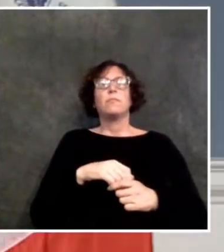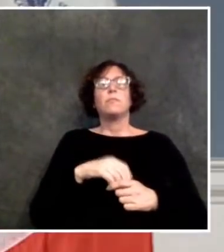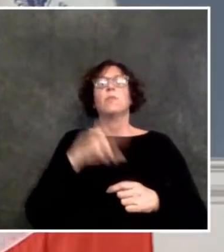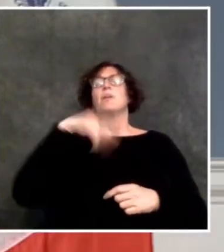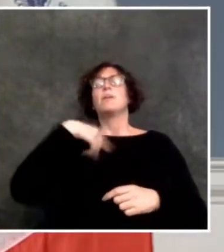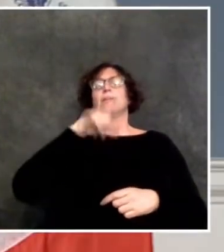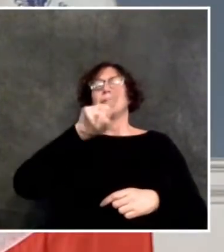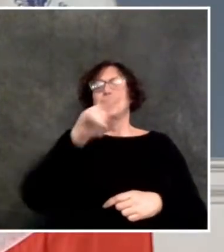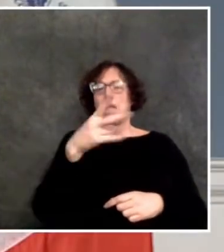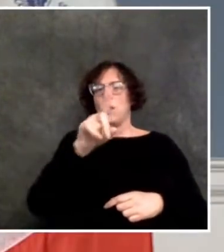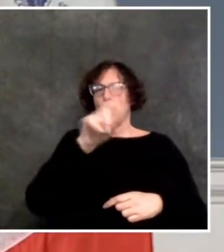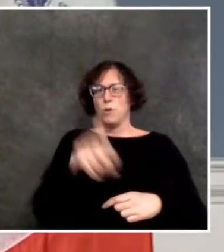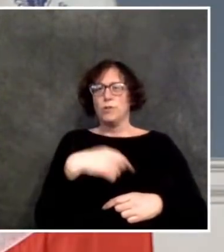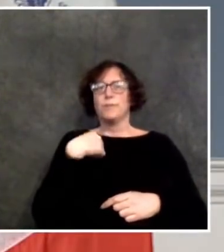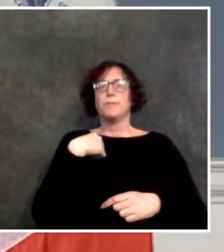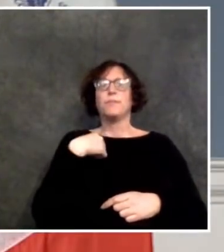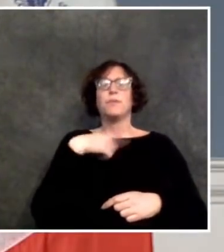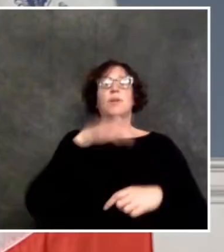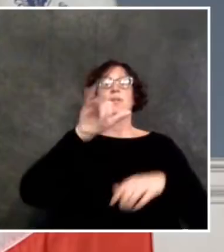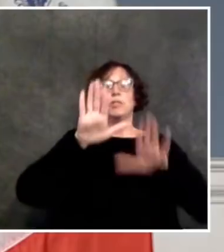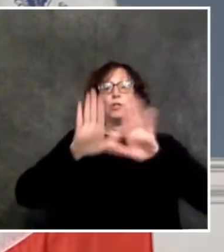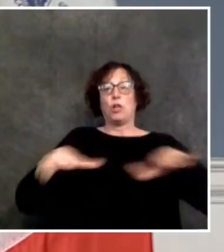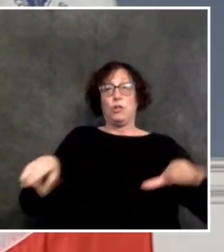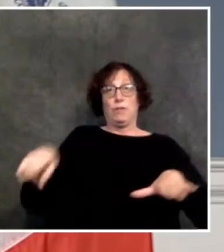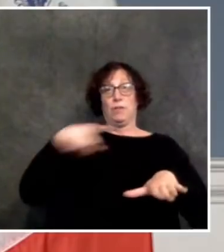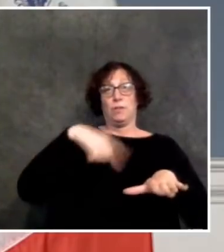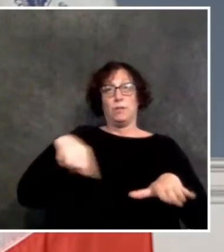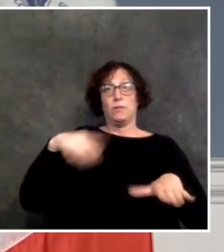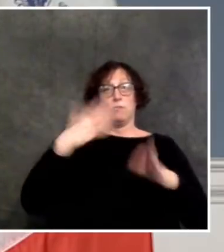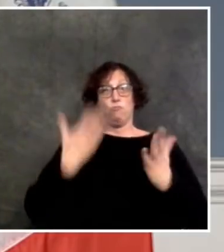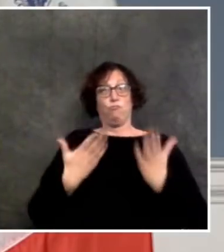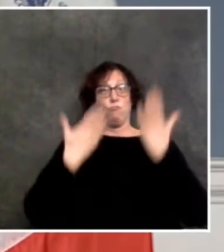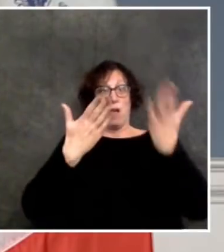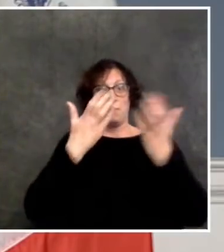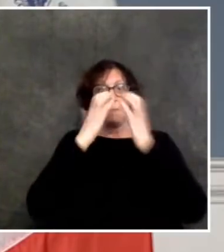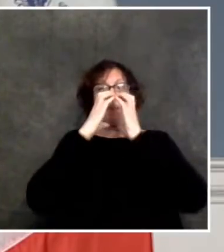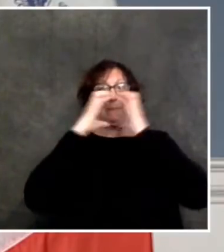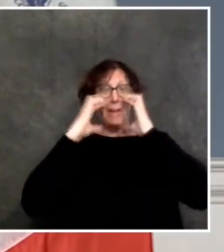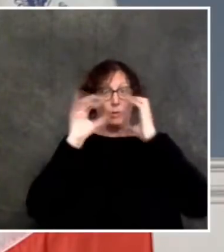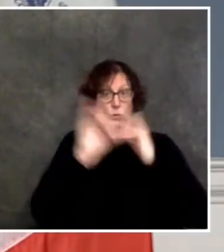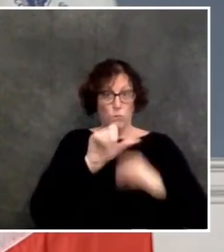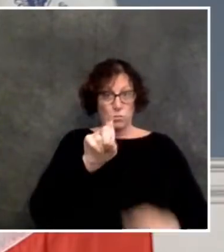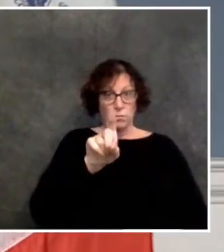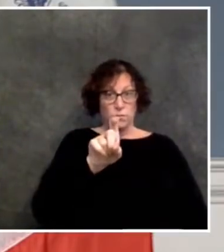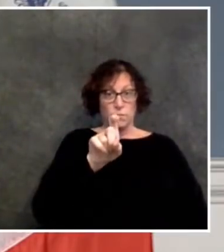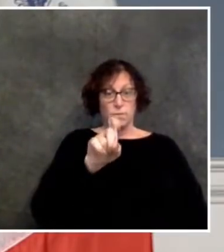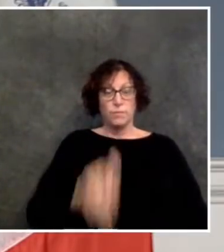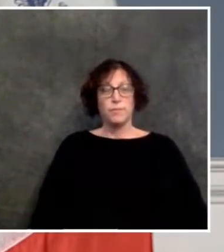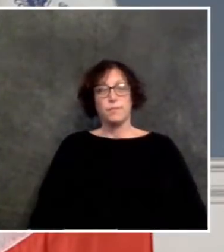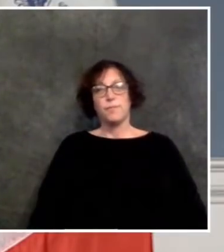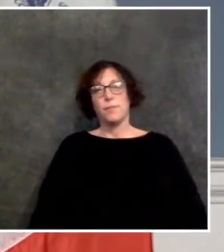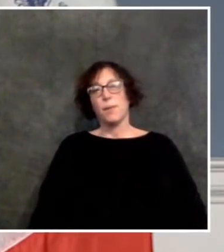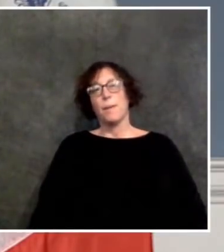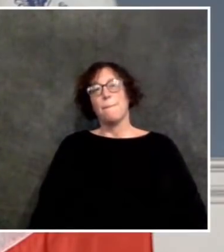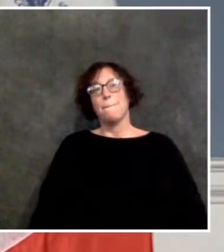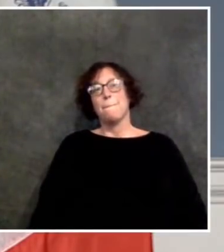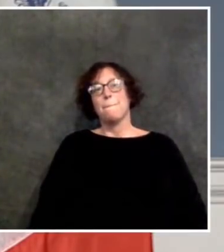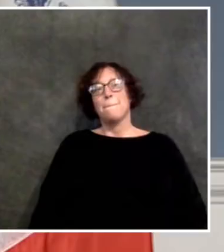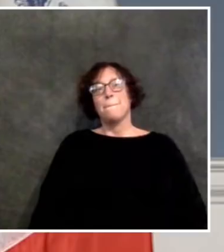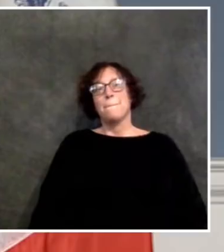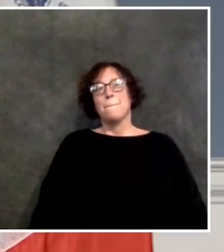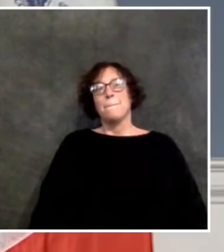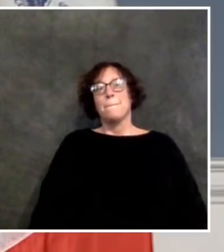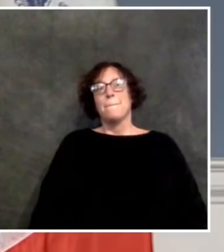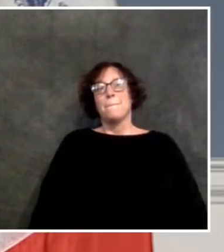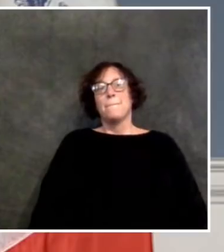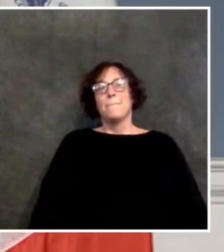have the chancellor speak to the first part and Dr. Barbeau speak to the second part. I mean, look, I just want to say, as a parent whose kids